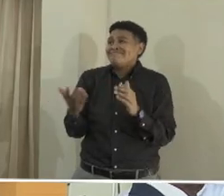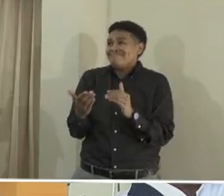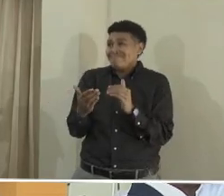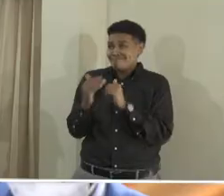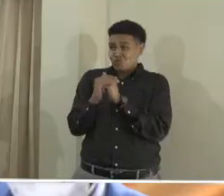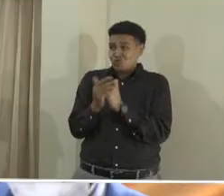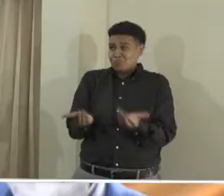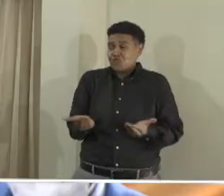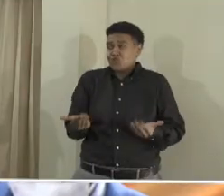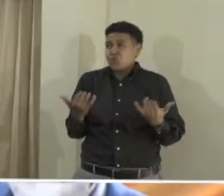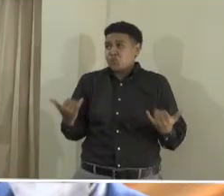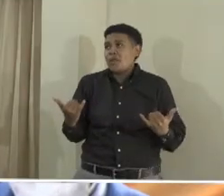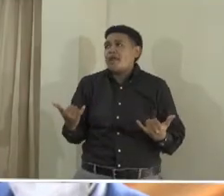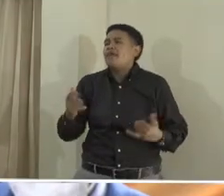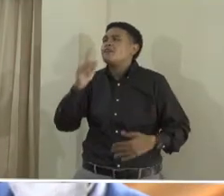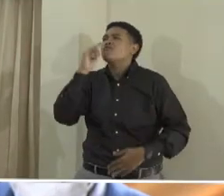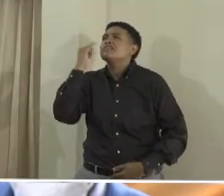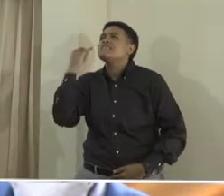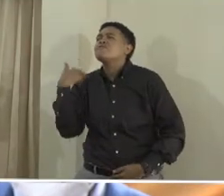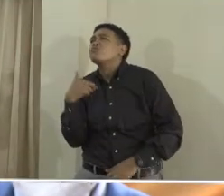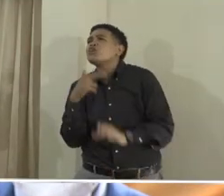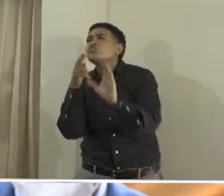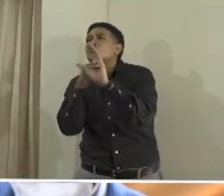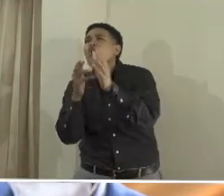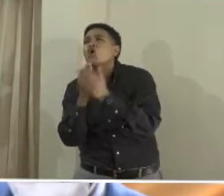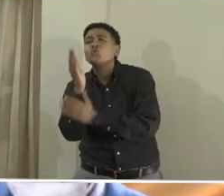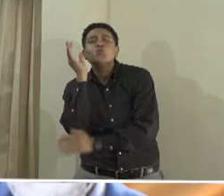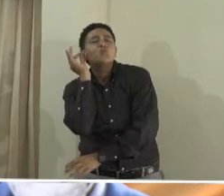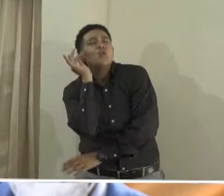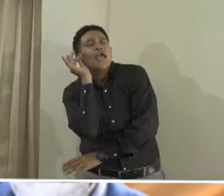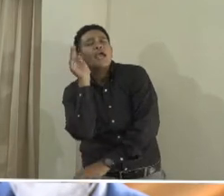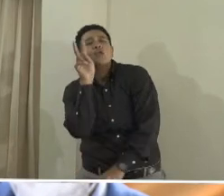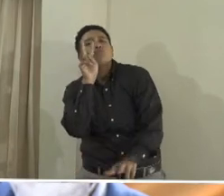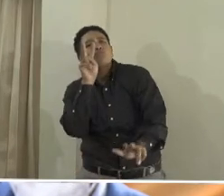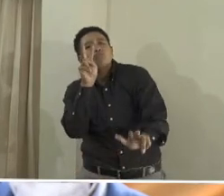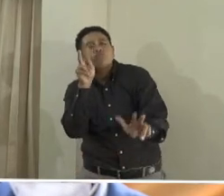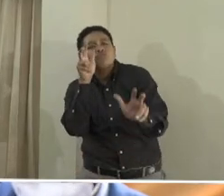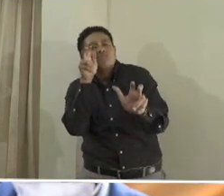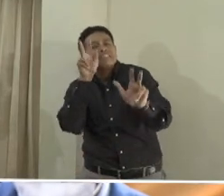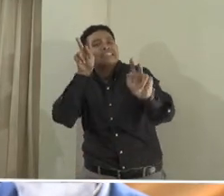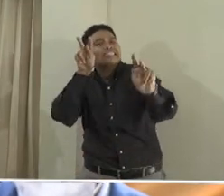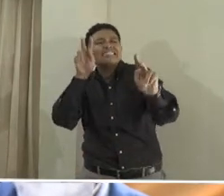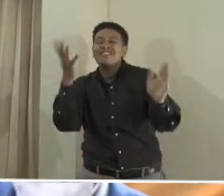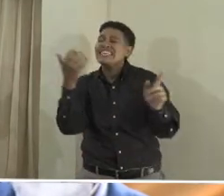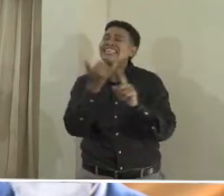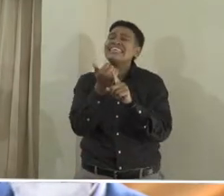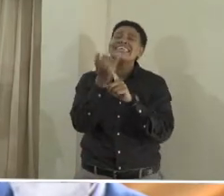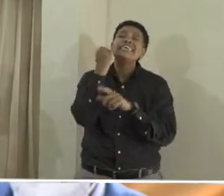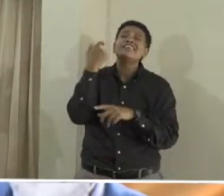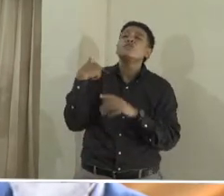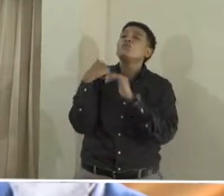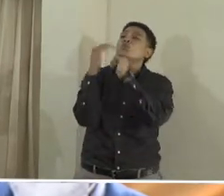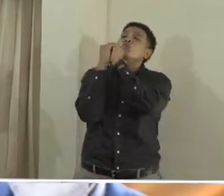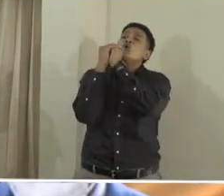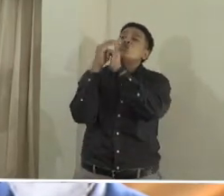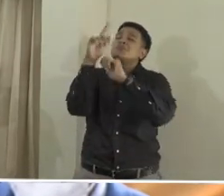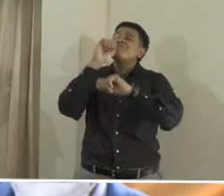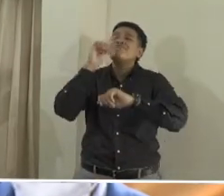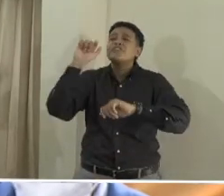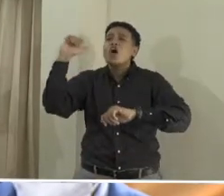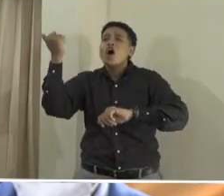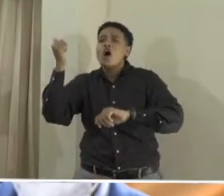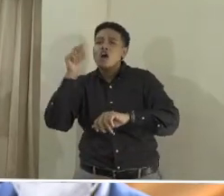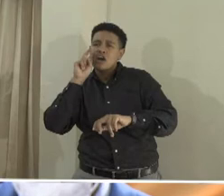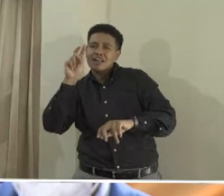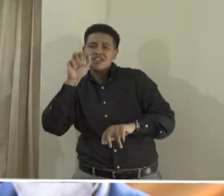sanctuary, if we have joined by radio and television, If we are worshiping on other